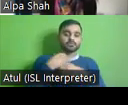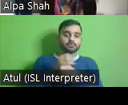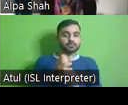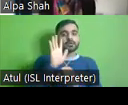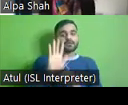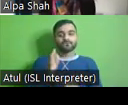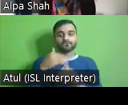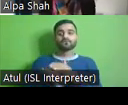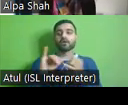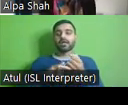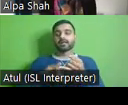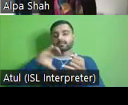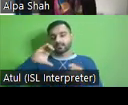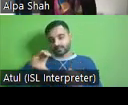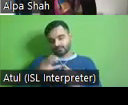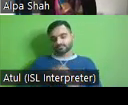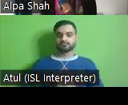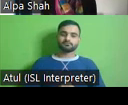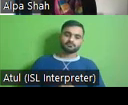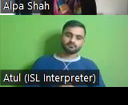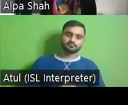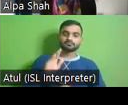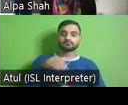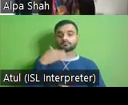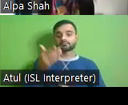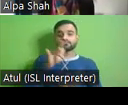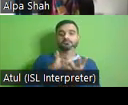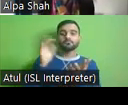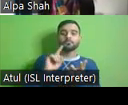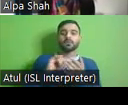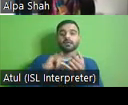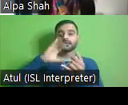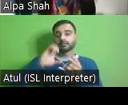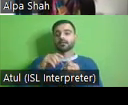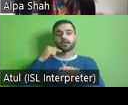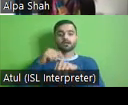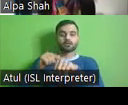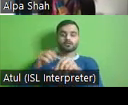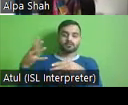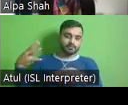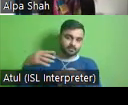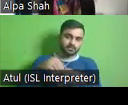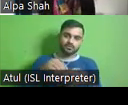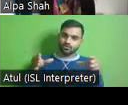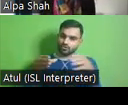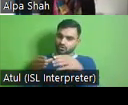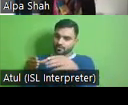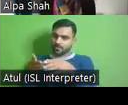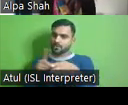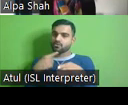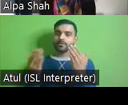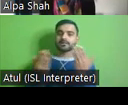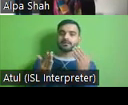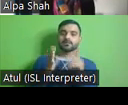also scheduled castes. And their scheduled castes are often the artisanal groups who are